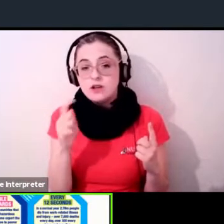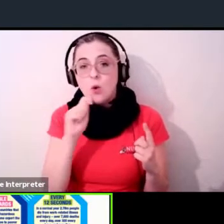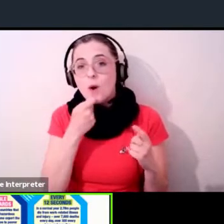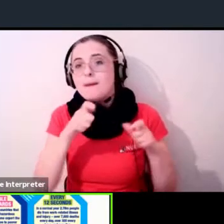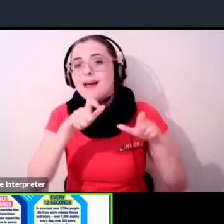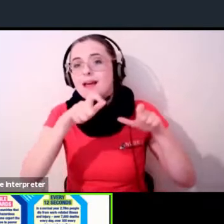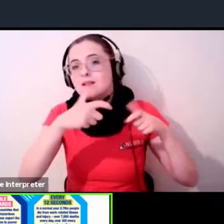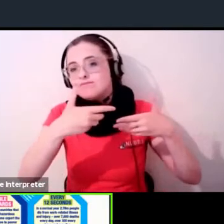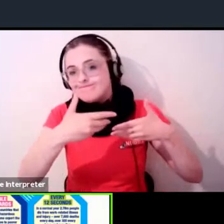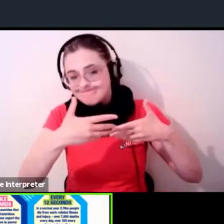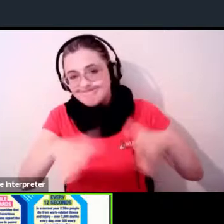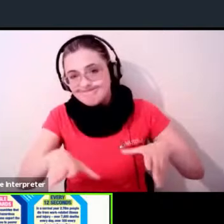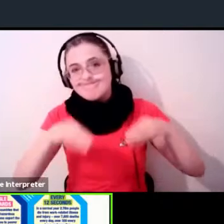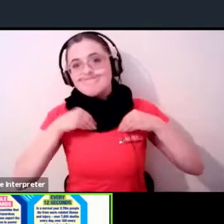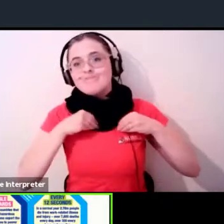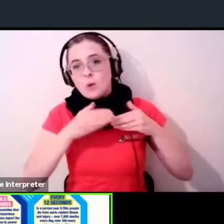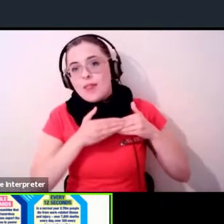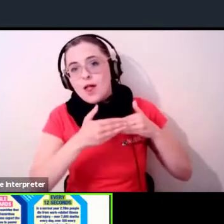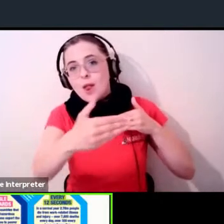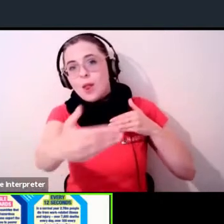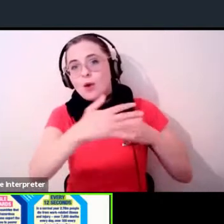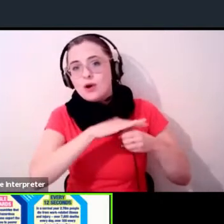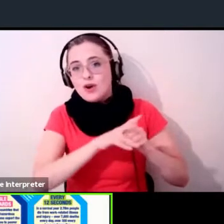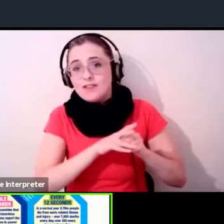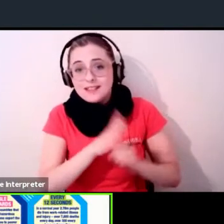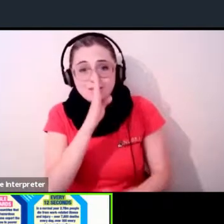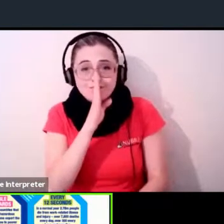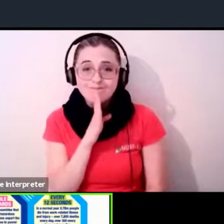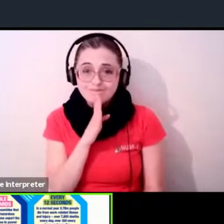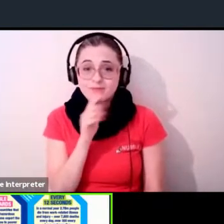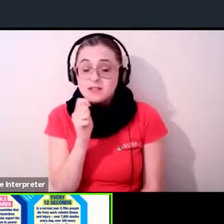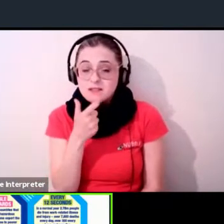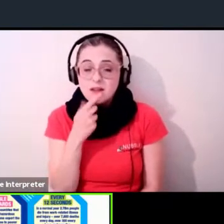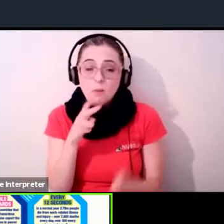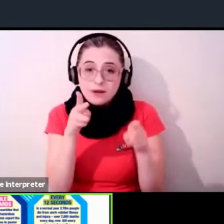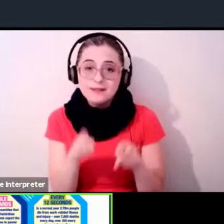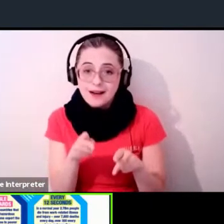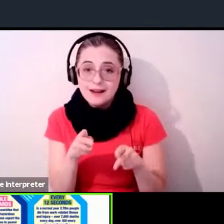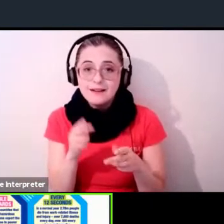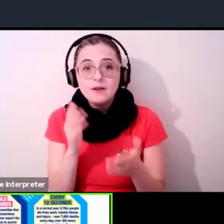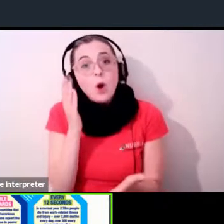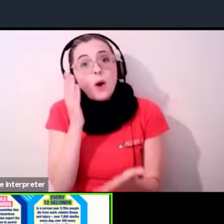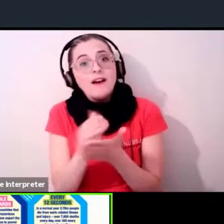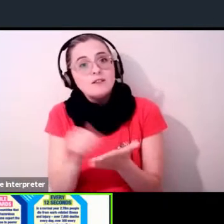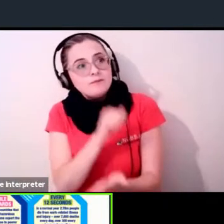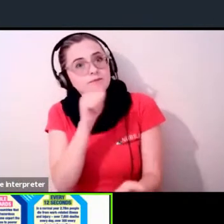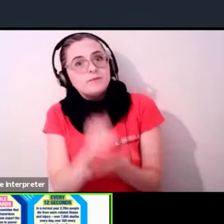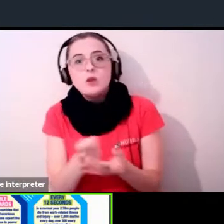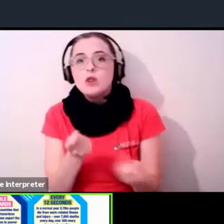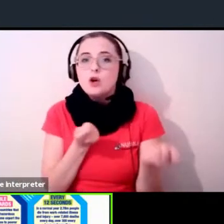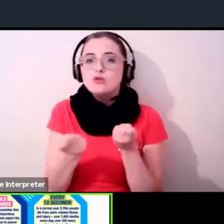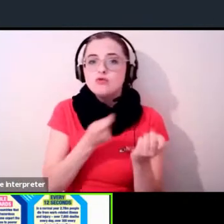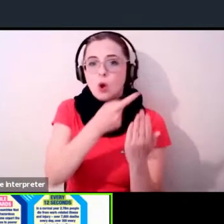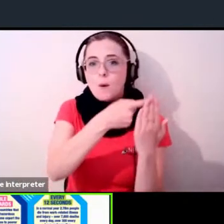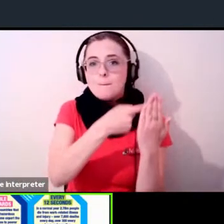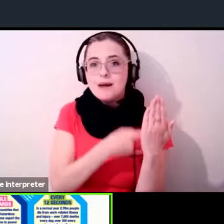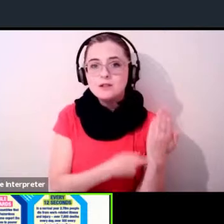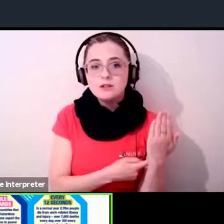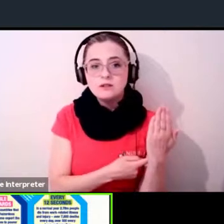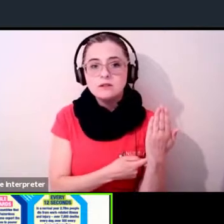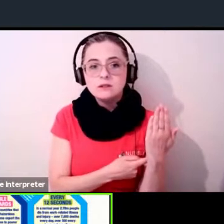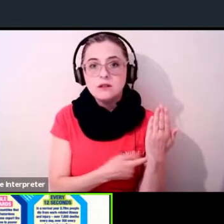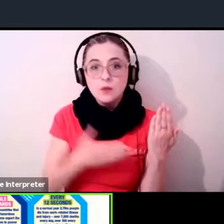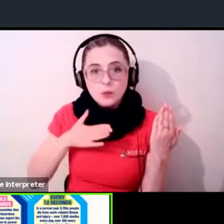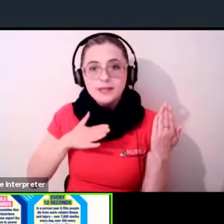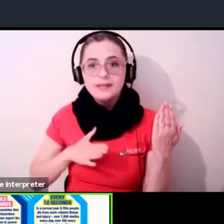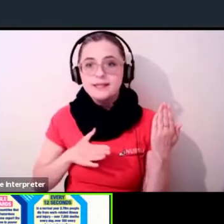left with long COVID, and sadly, some will die. We have to ensure that those control measures that are